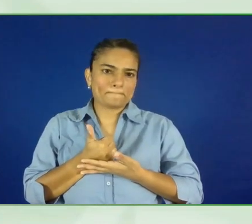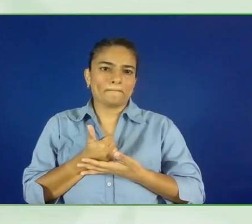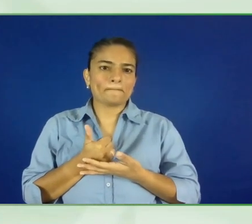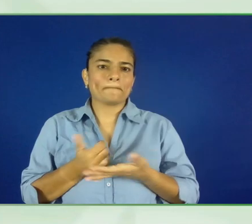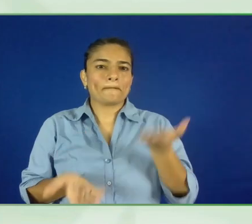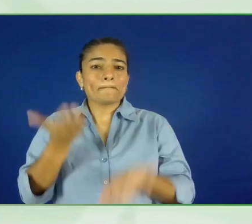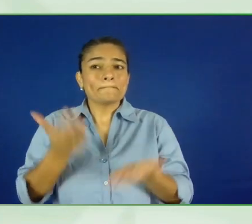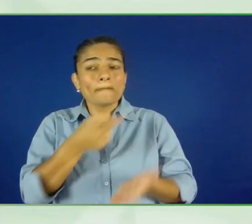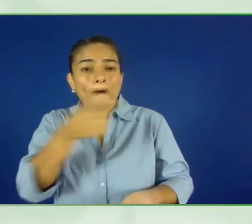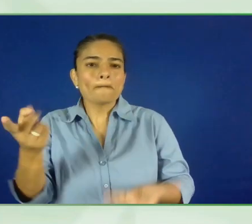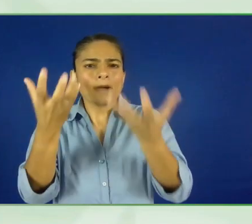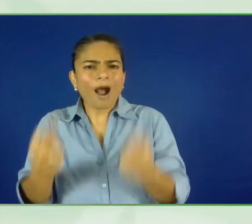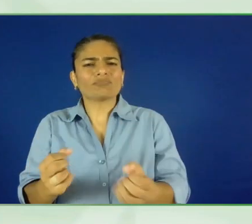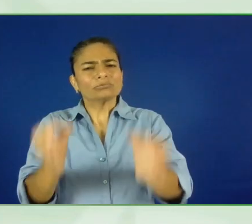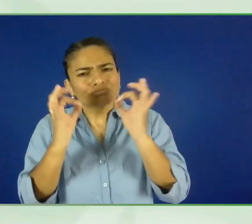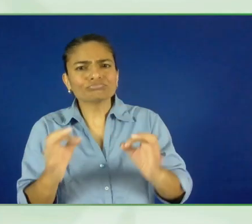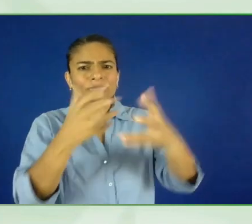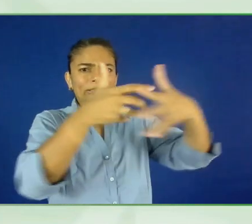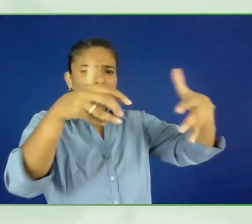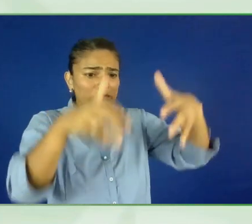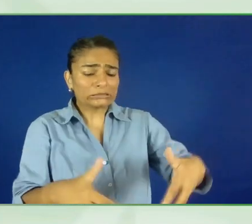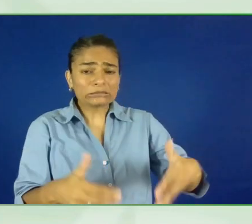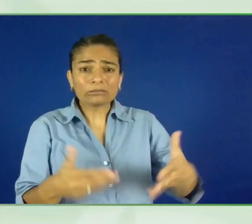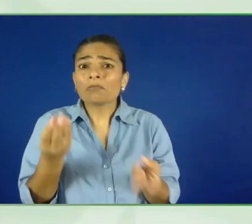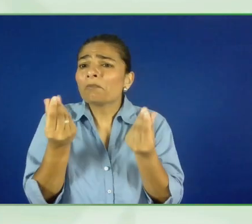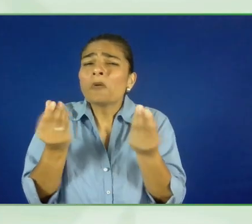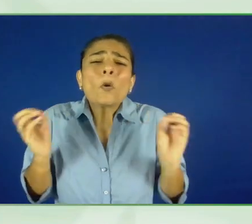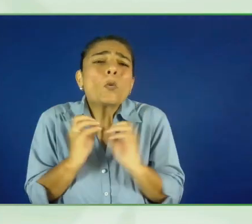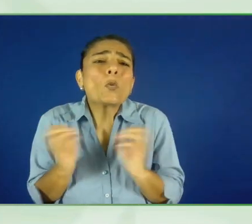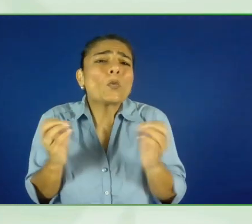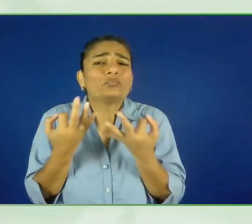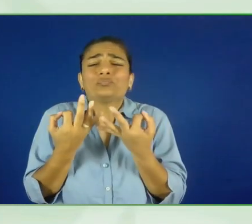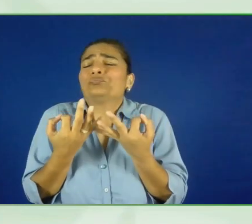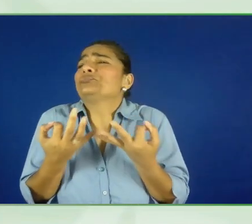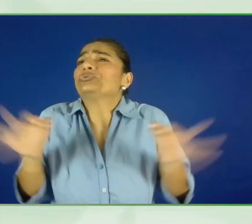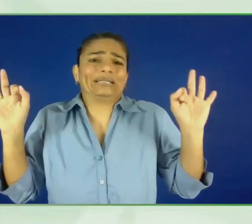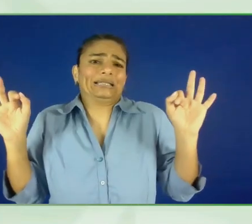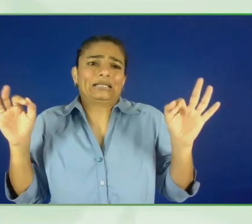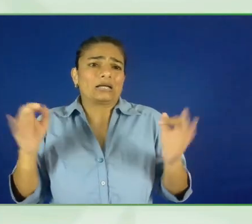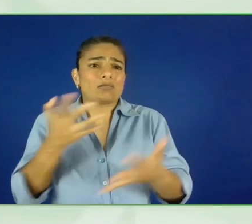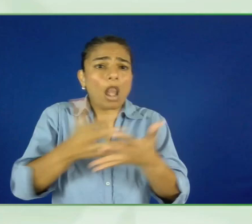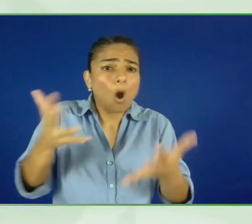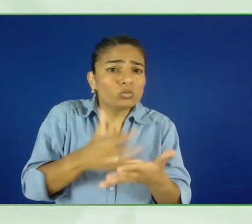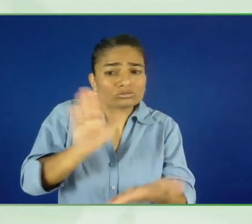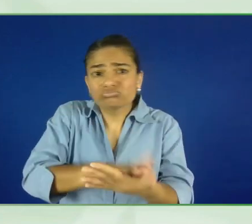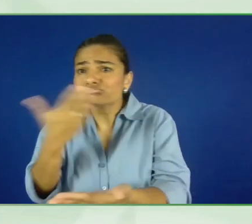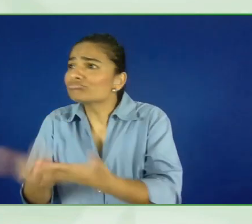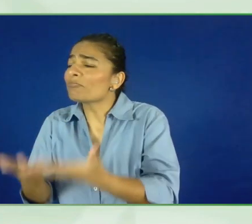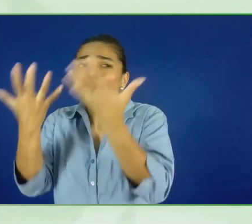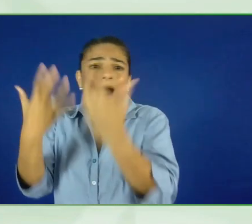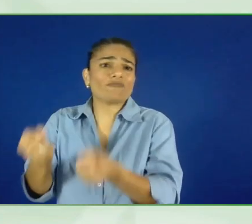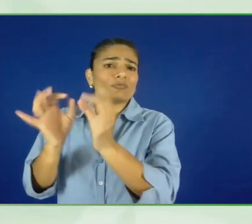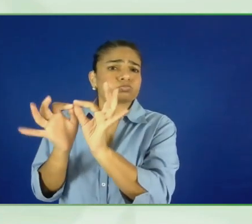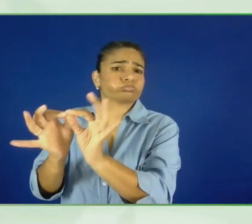basically nothing. So language translation is there. You don't have to translate anything anymore if you're talking about the most